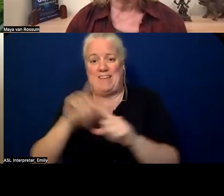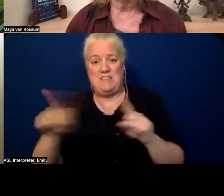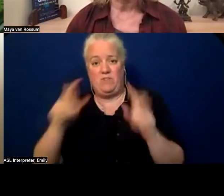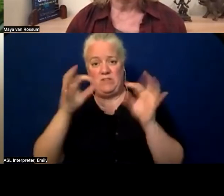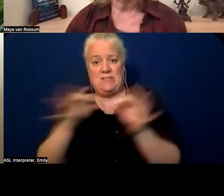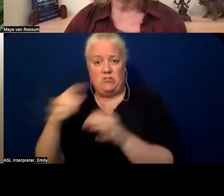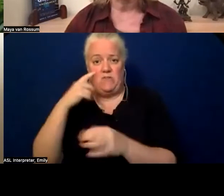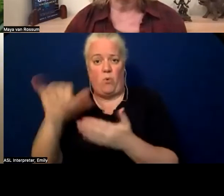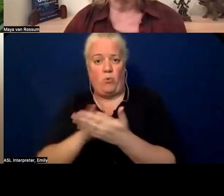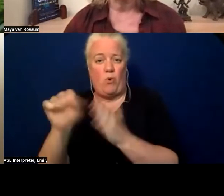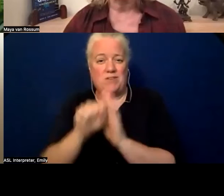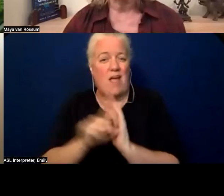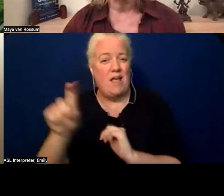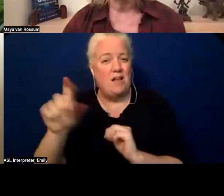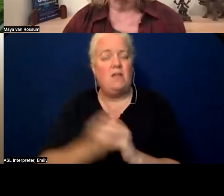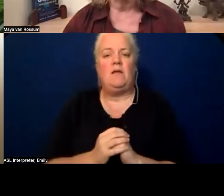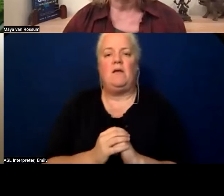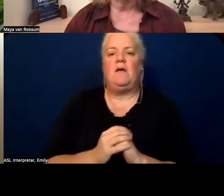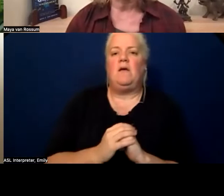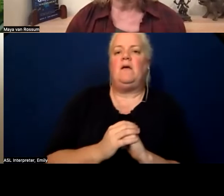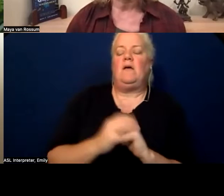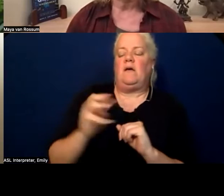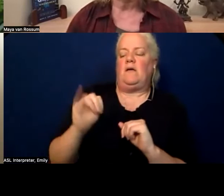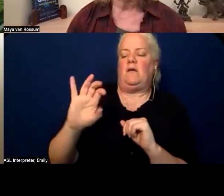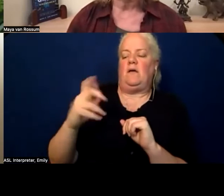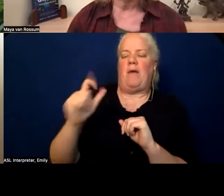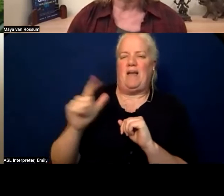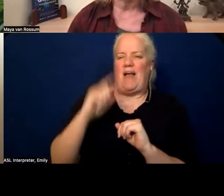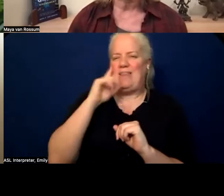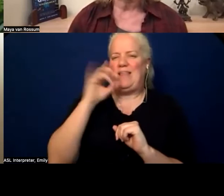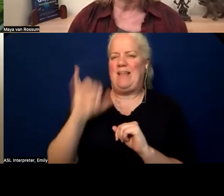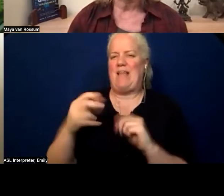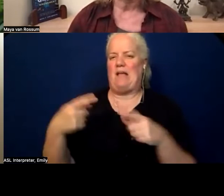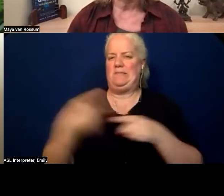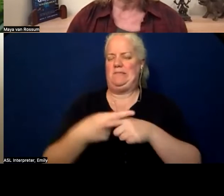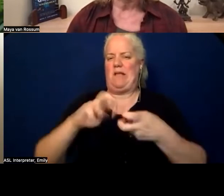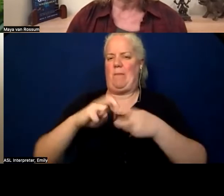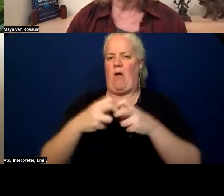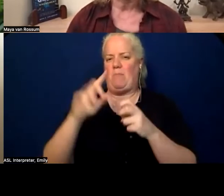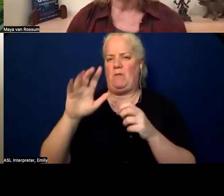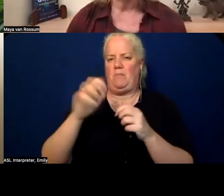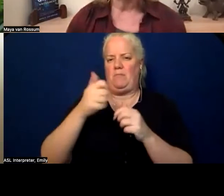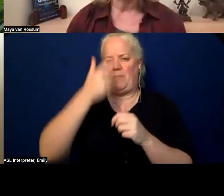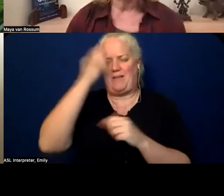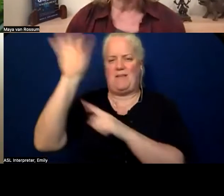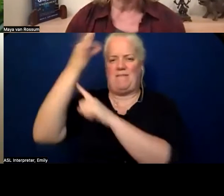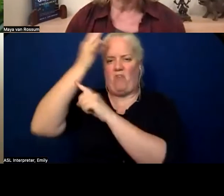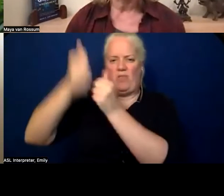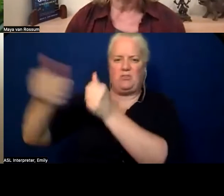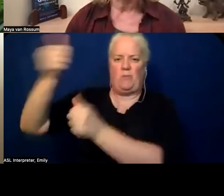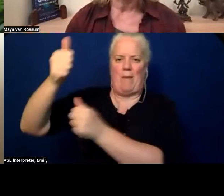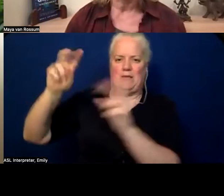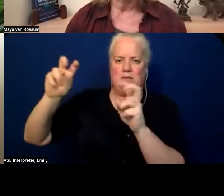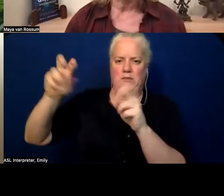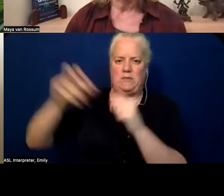Well, I think that there's an issue with federal supremacy that may come up, and these, again, are questions that would need to be